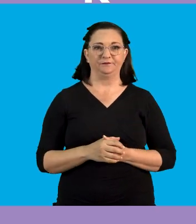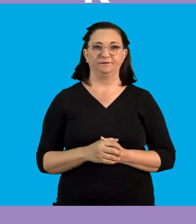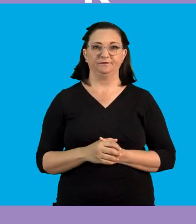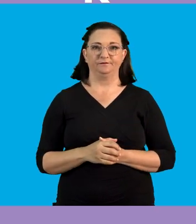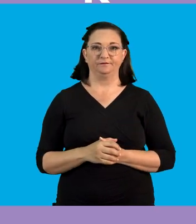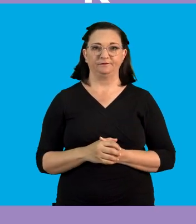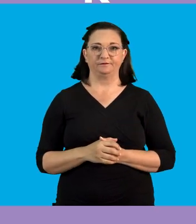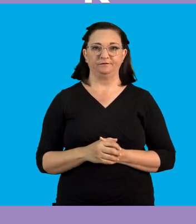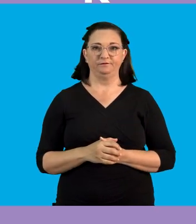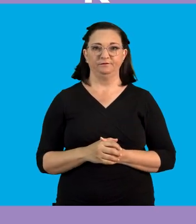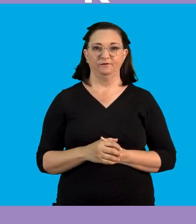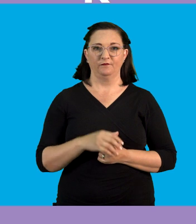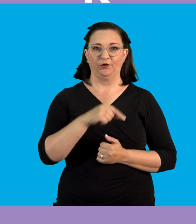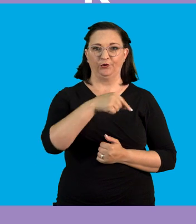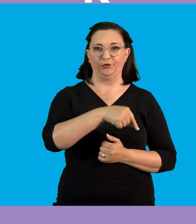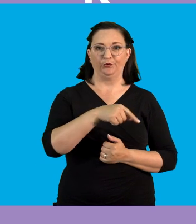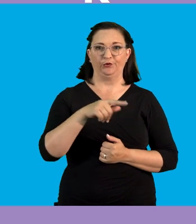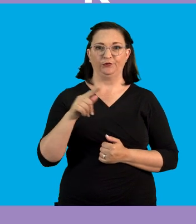at, again,